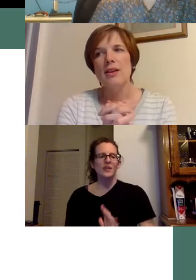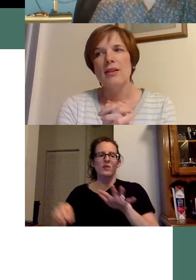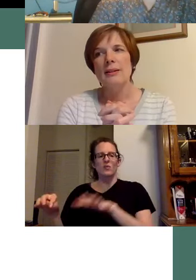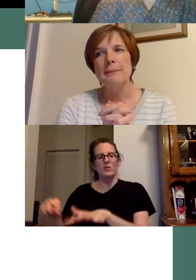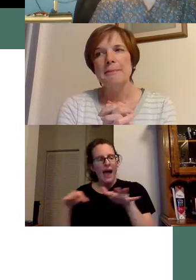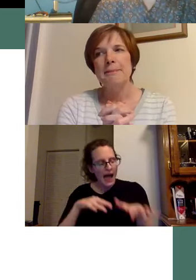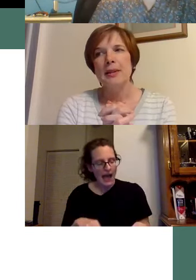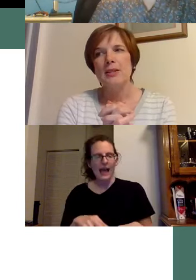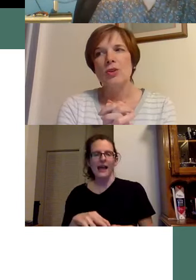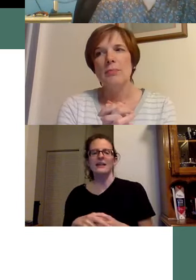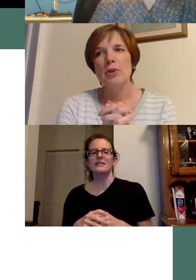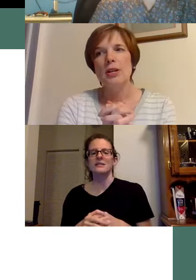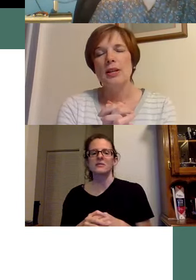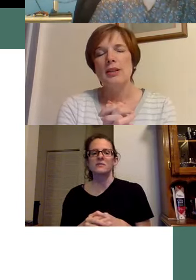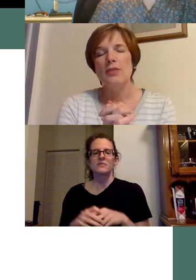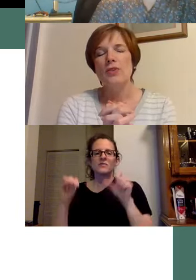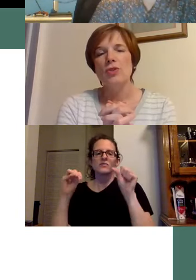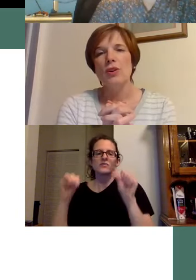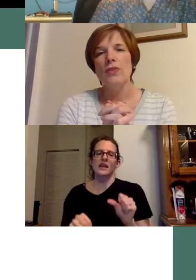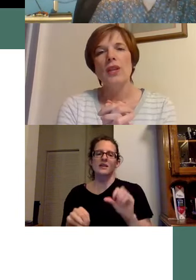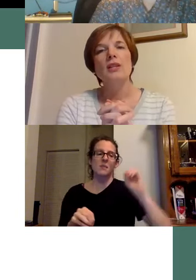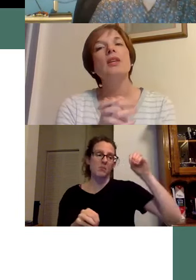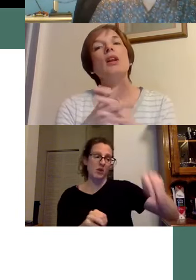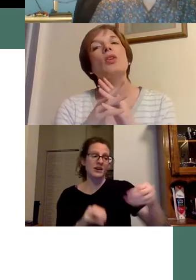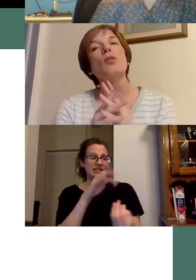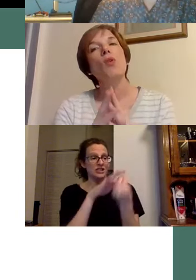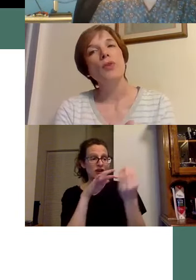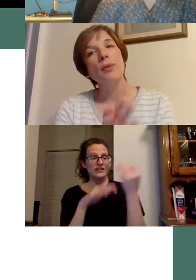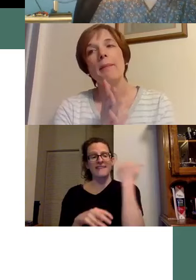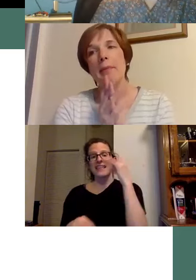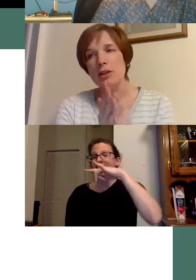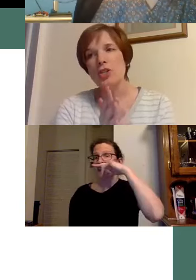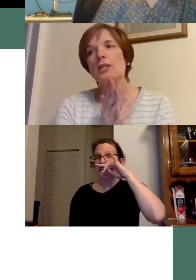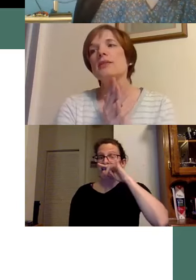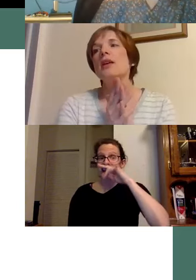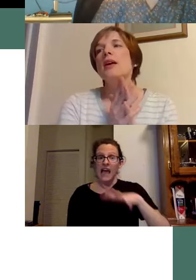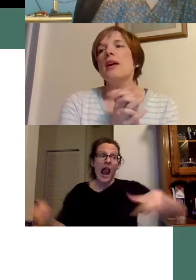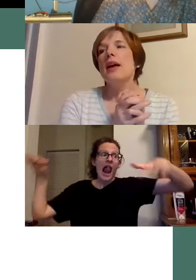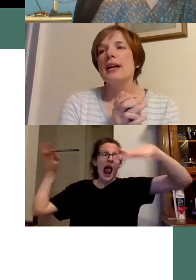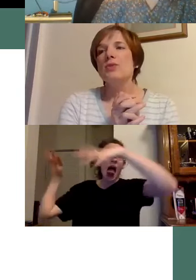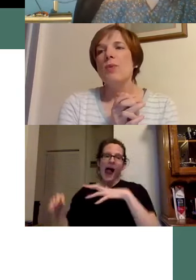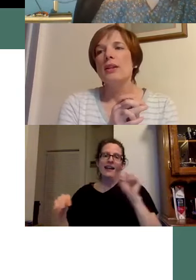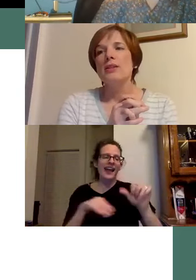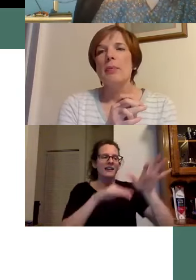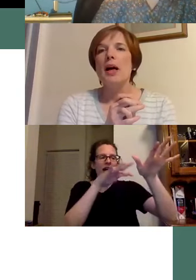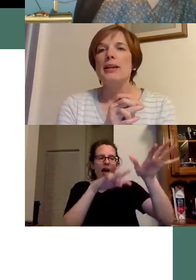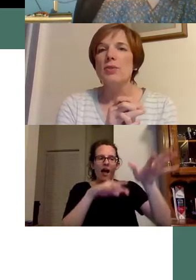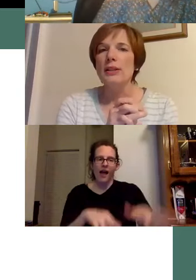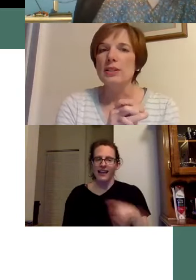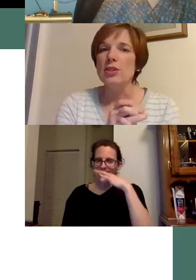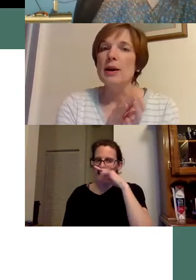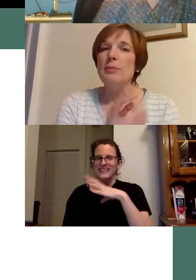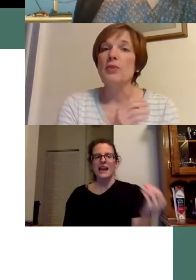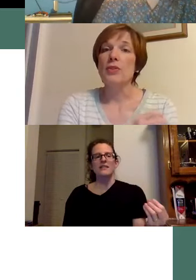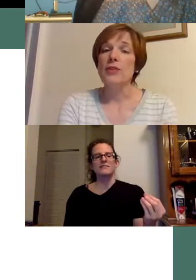and you can put it in the diffuser if the kids get a little over rambunctious, as well as apply it